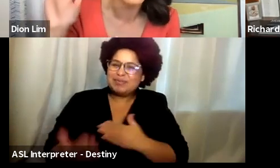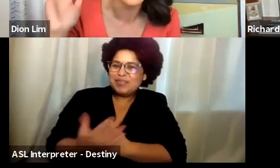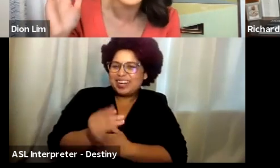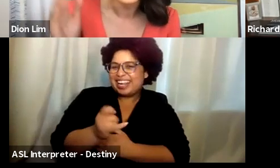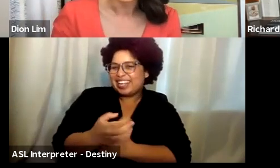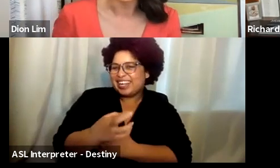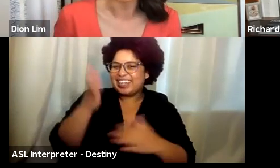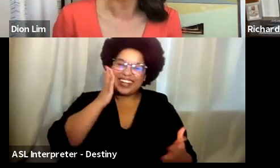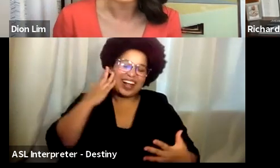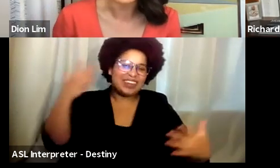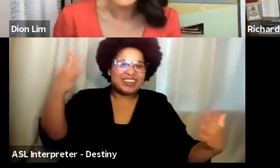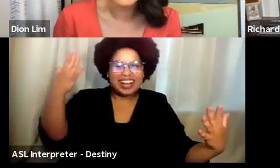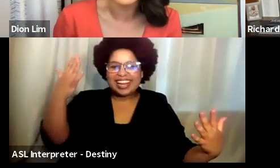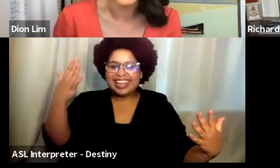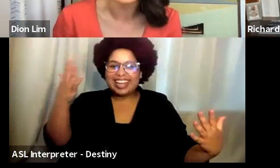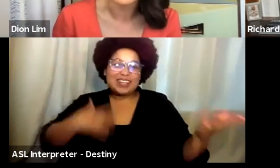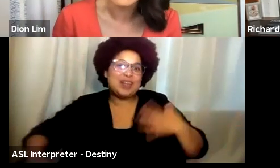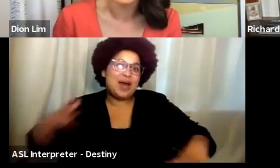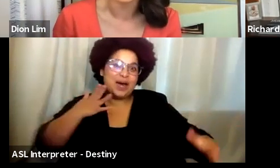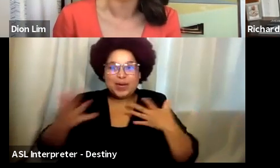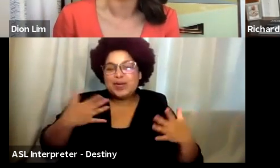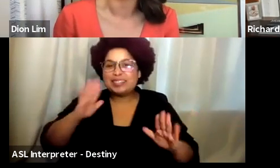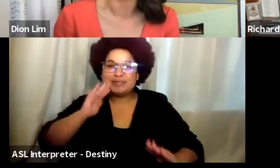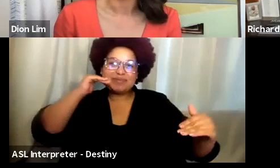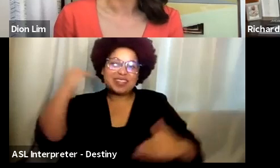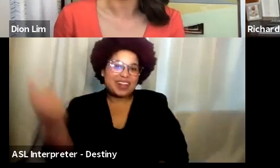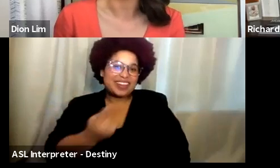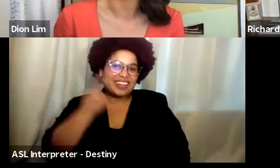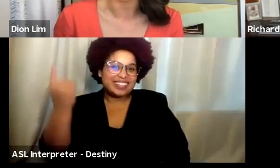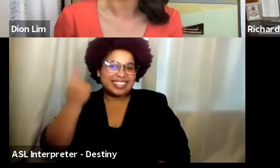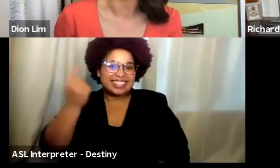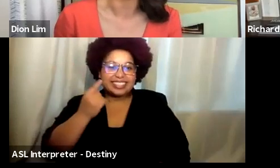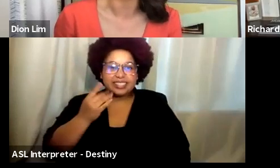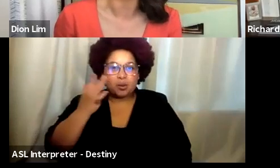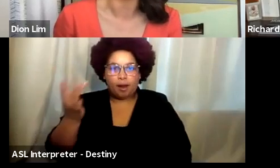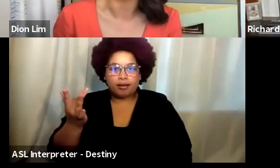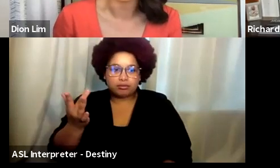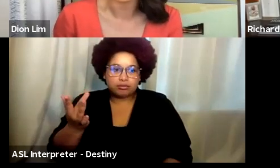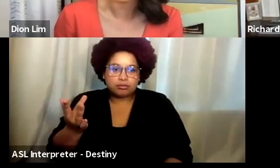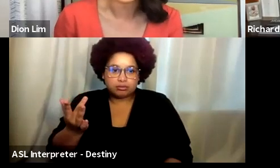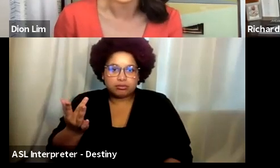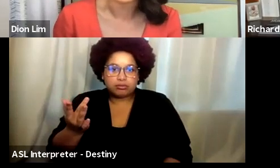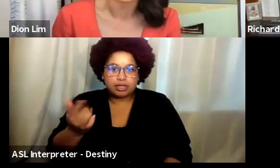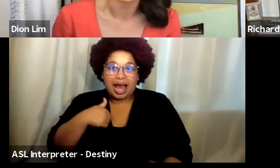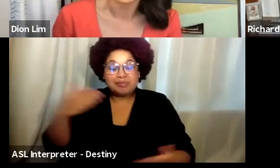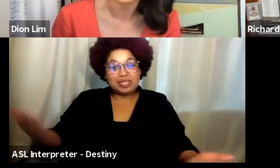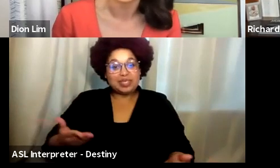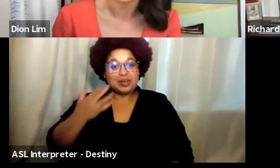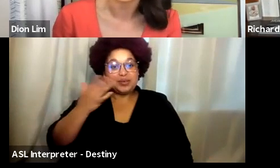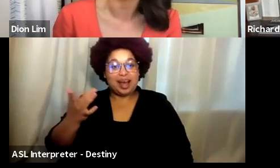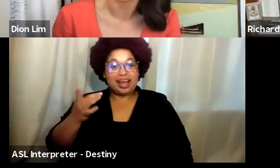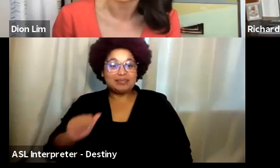very colorful clothes and wanted to smile all the time, because I then would say, oh, I'm just here because